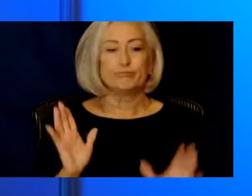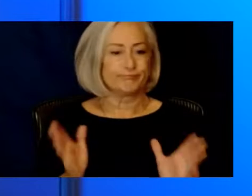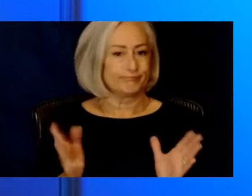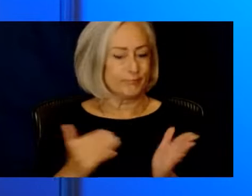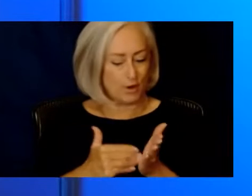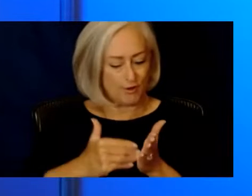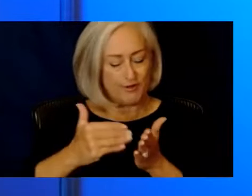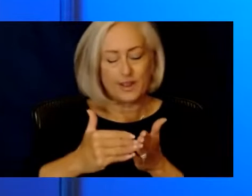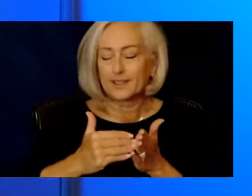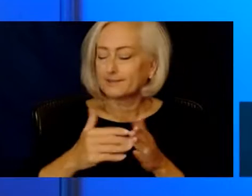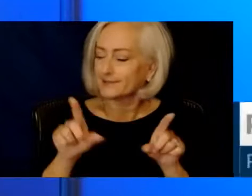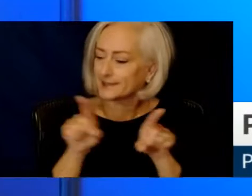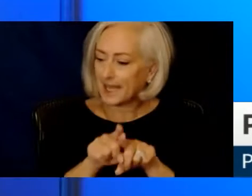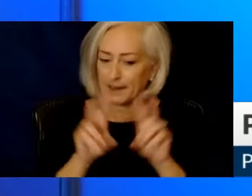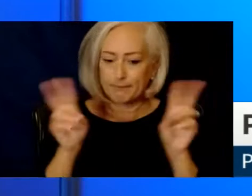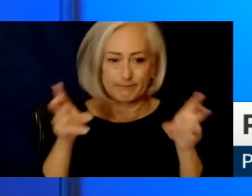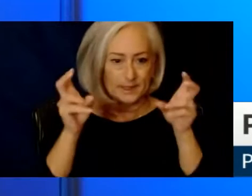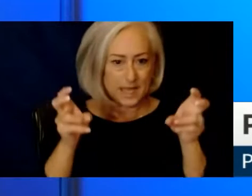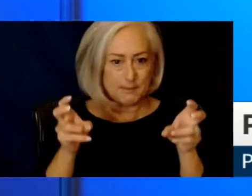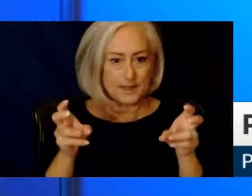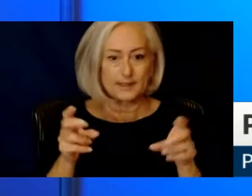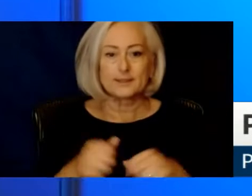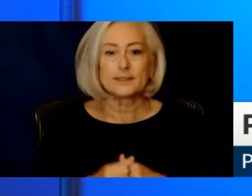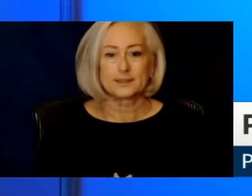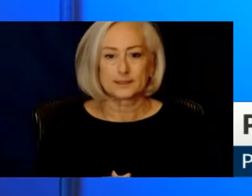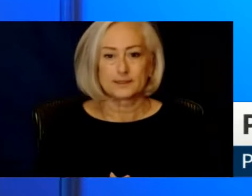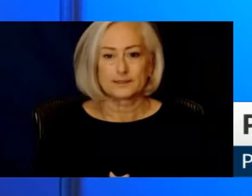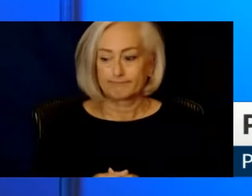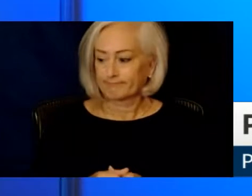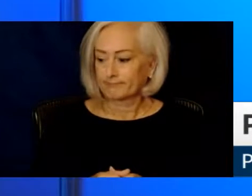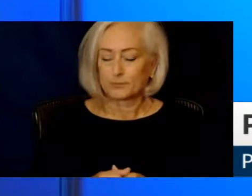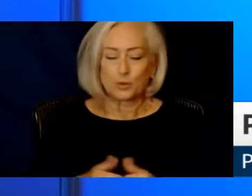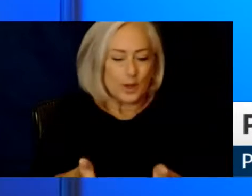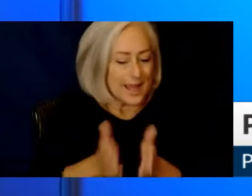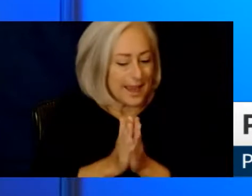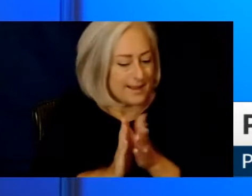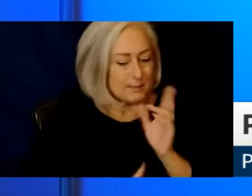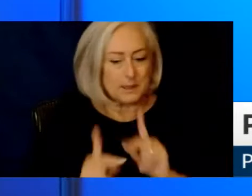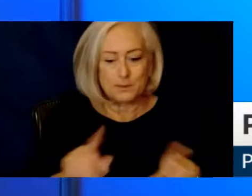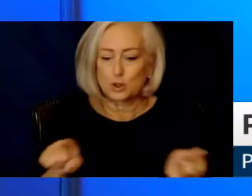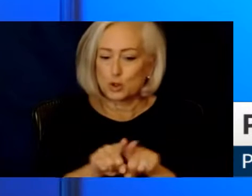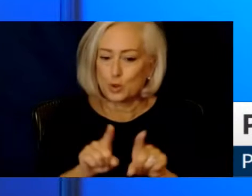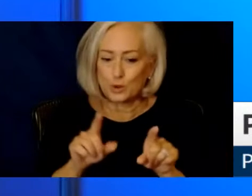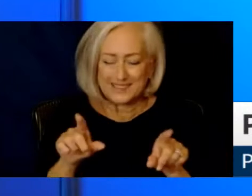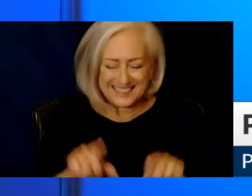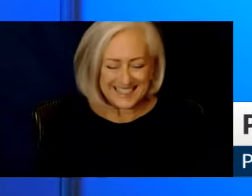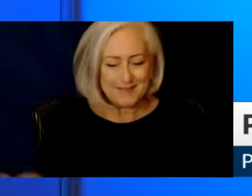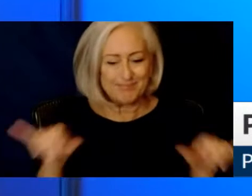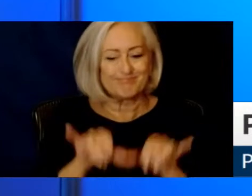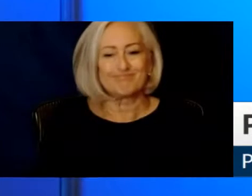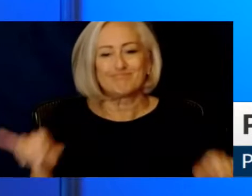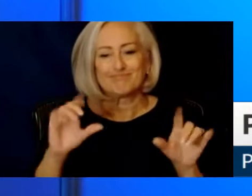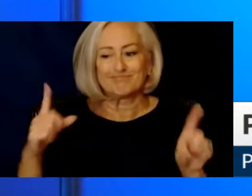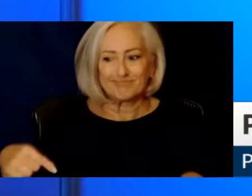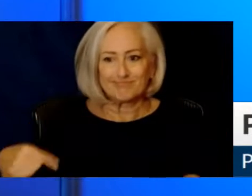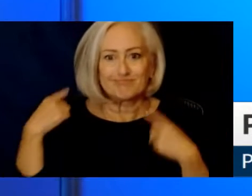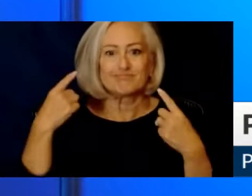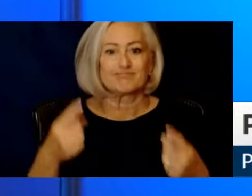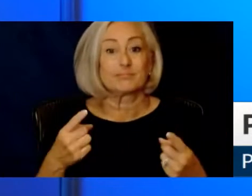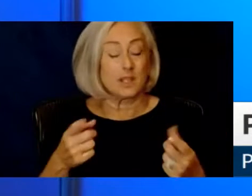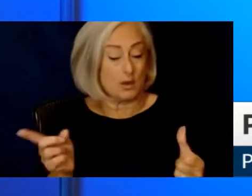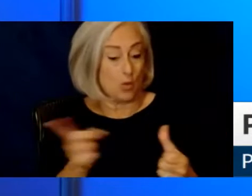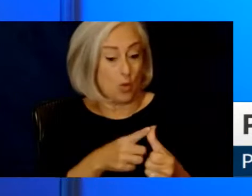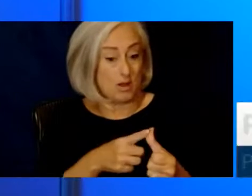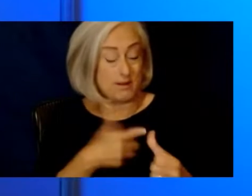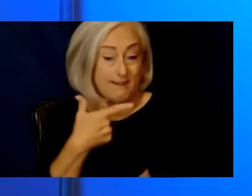we've asked people to do since the beginning of this pandemic. And it's, we want people to get vaccinated, but it's